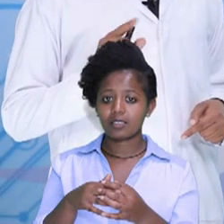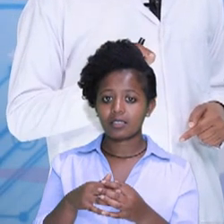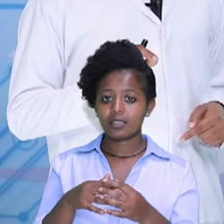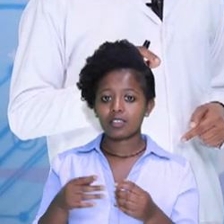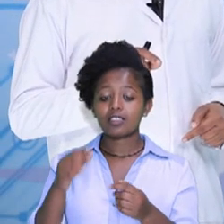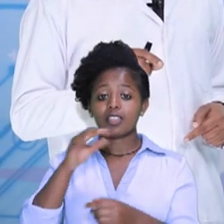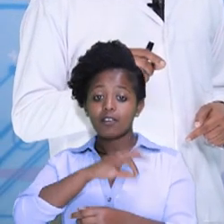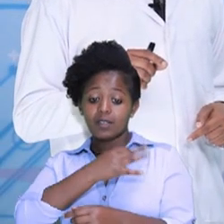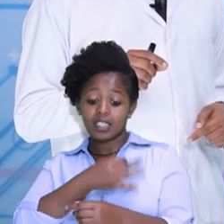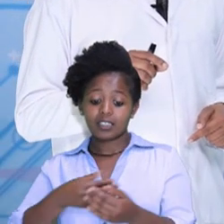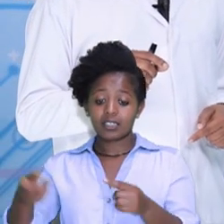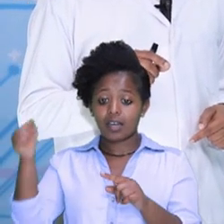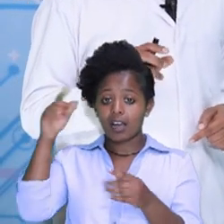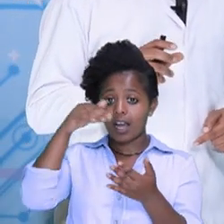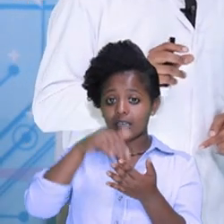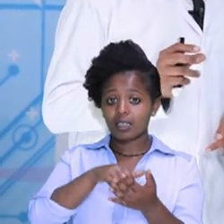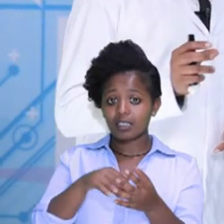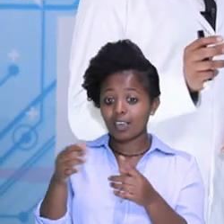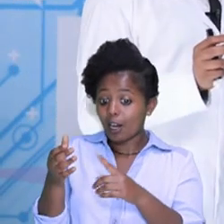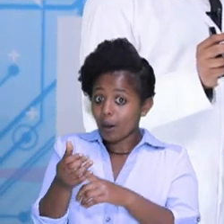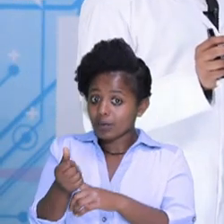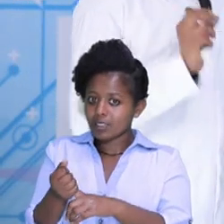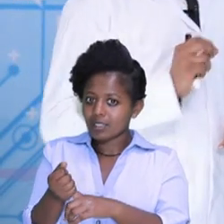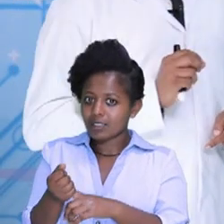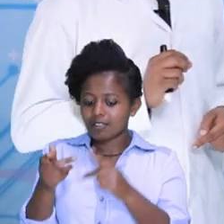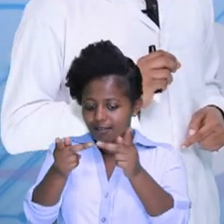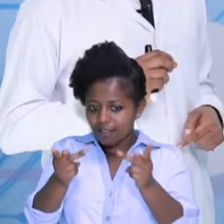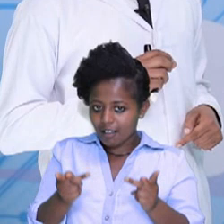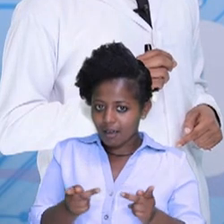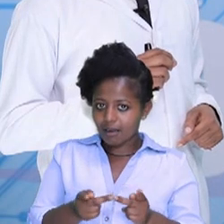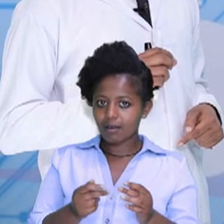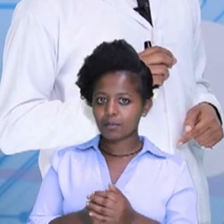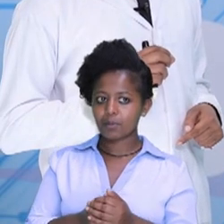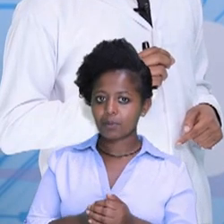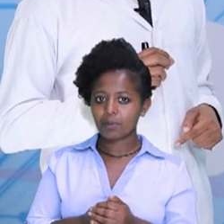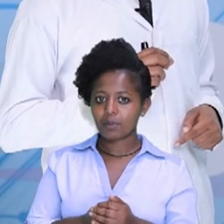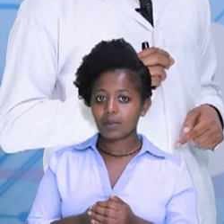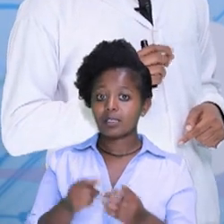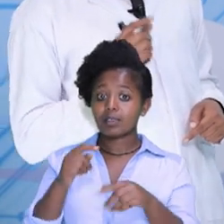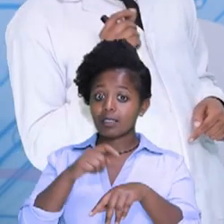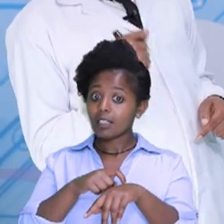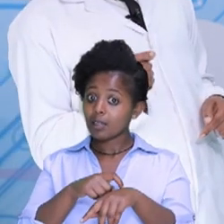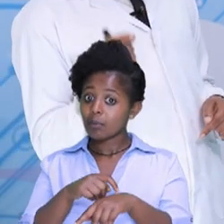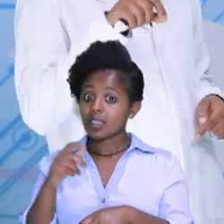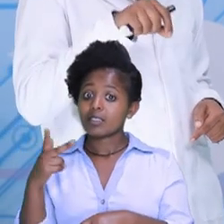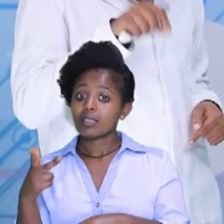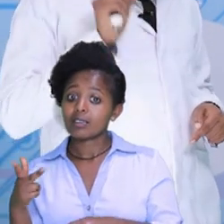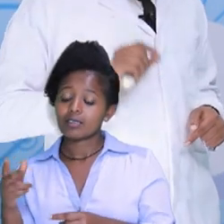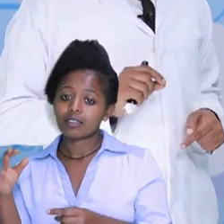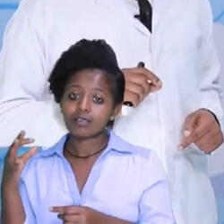the French again captured the area. The time, starting